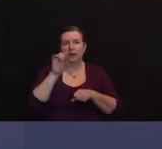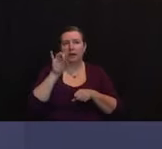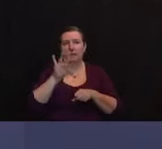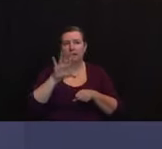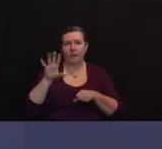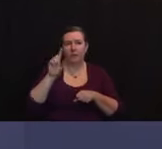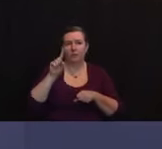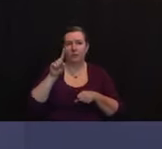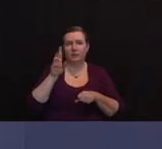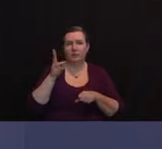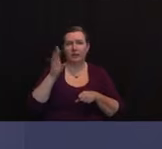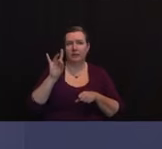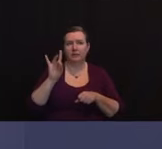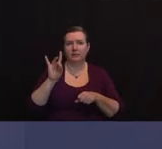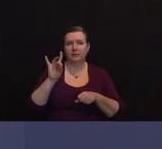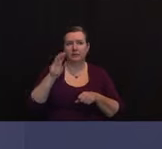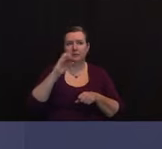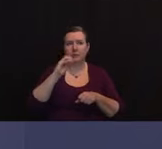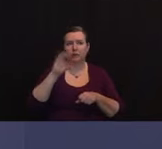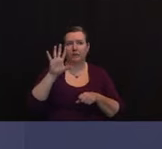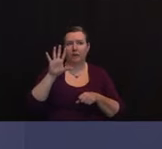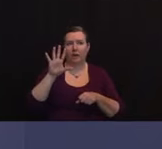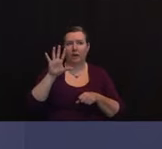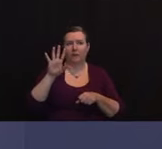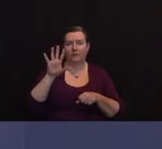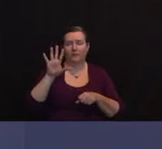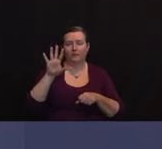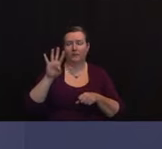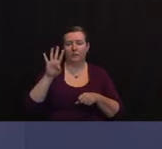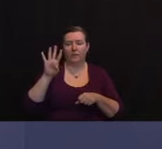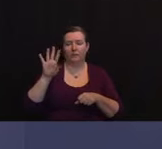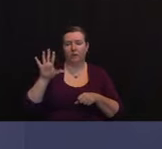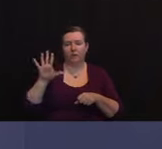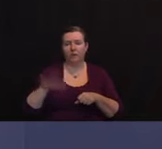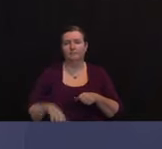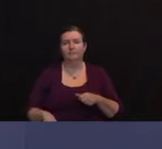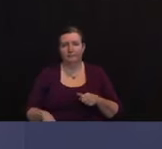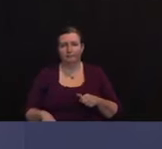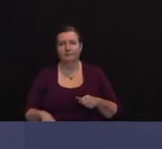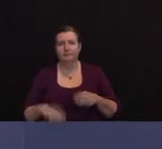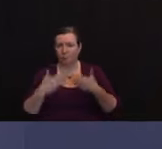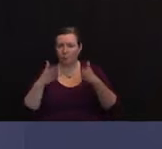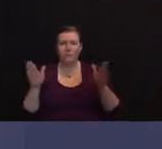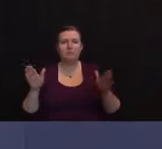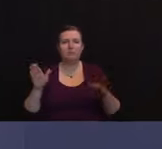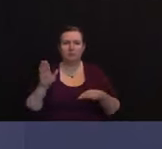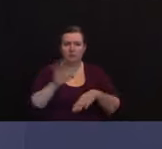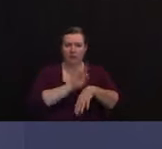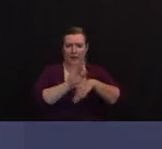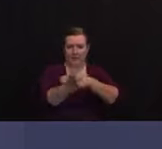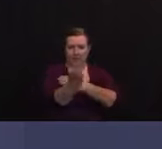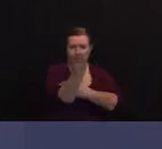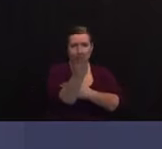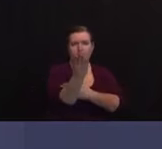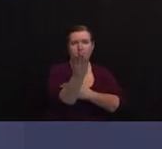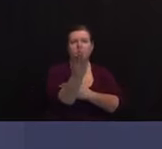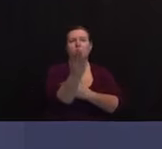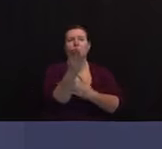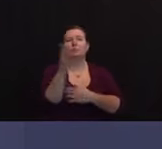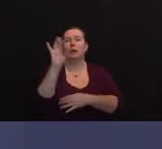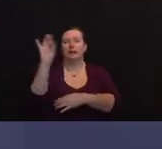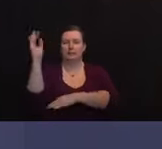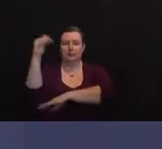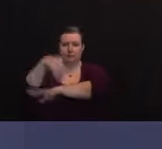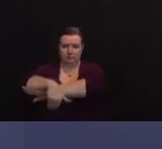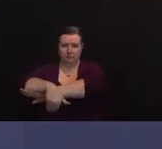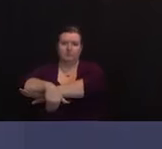1-855-568-0545, is open from 8 a.m. to 8 p.m. every day and can help callers in more than 240